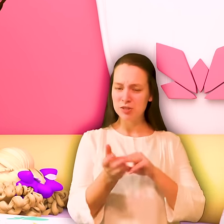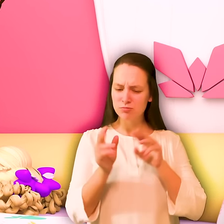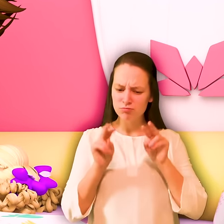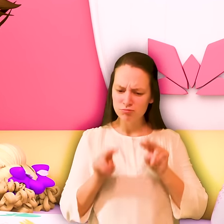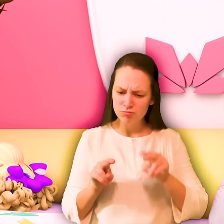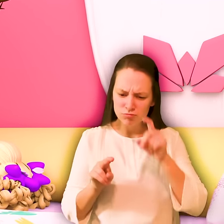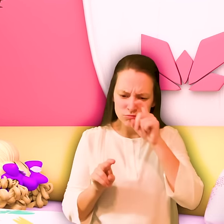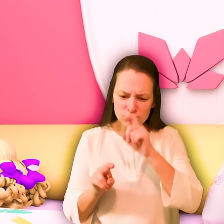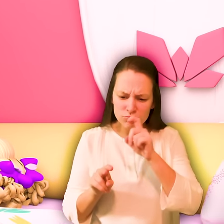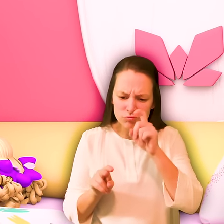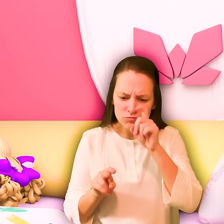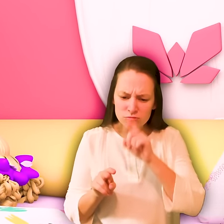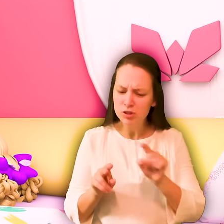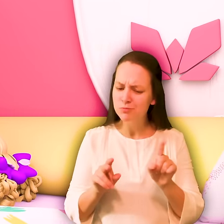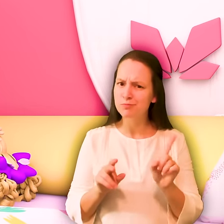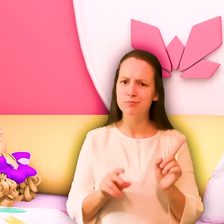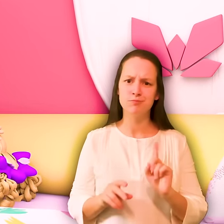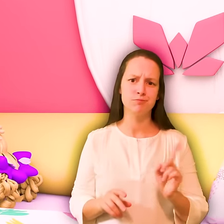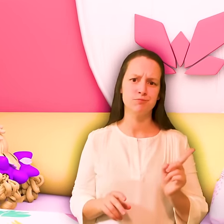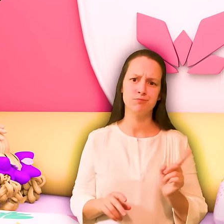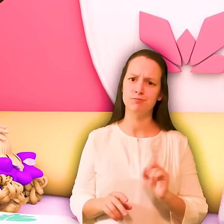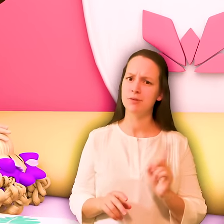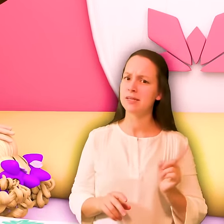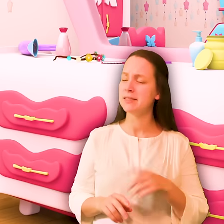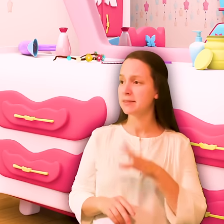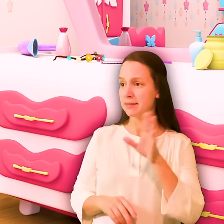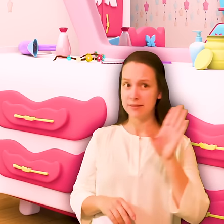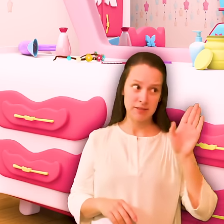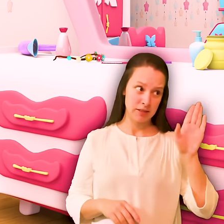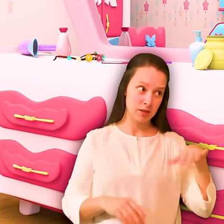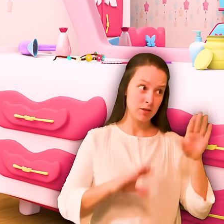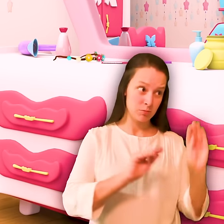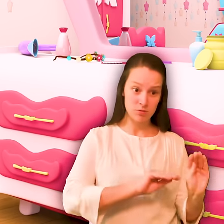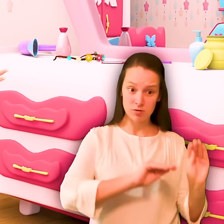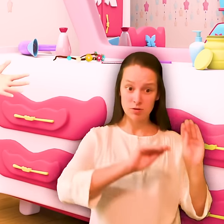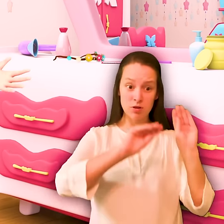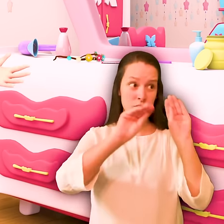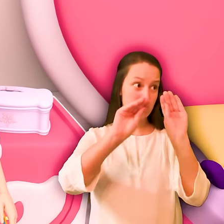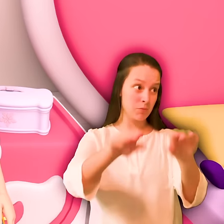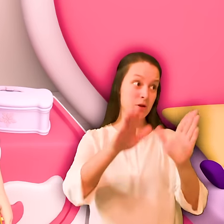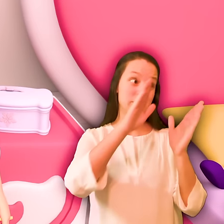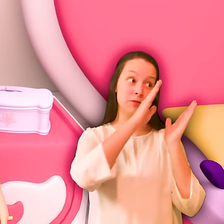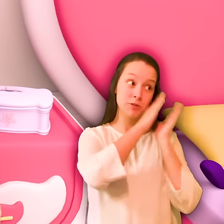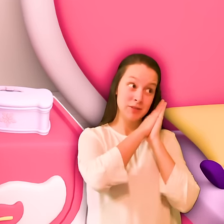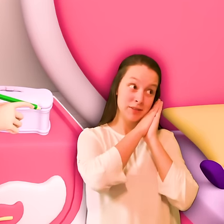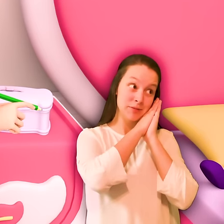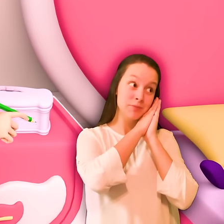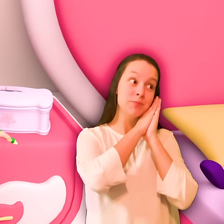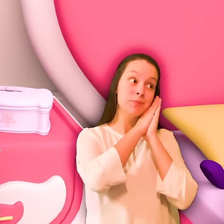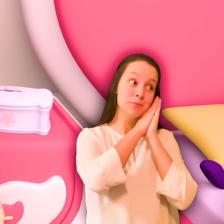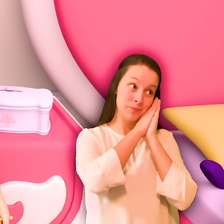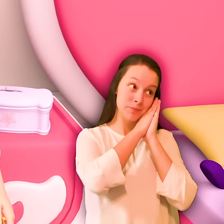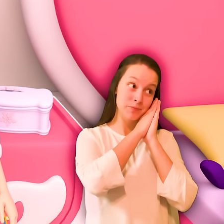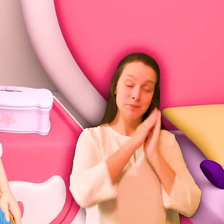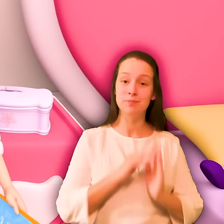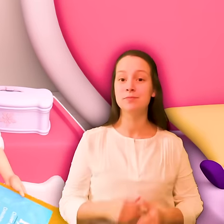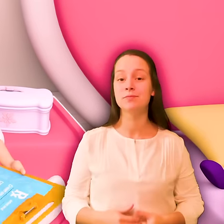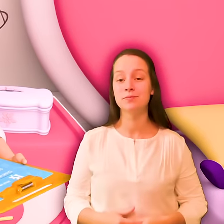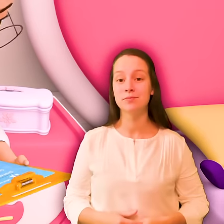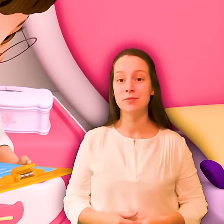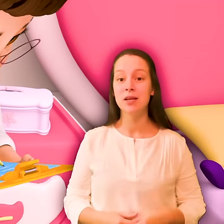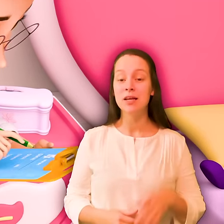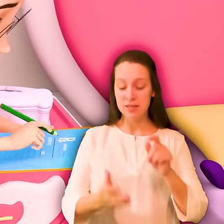he looked at the dolly and he shook his head and he said miss polly put her straight to